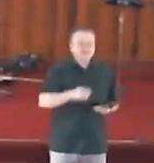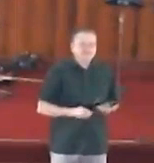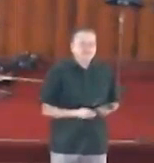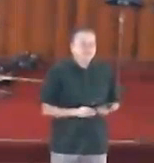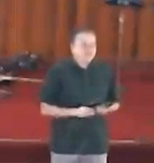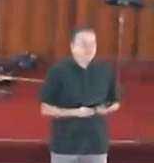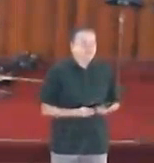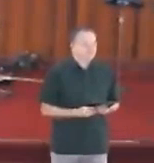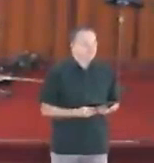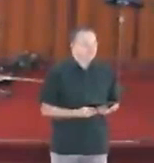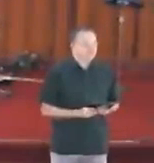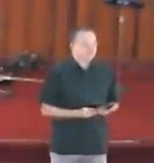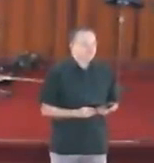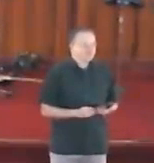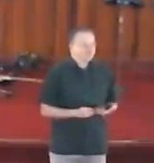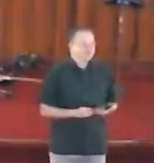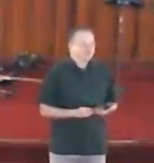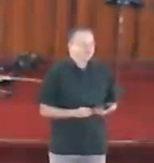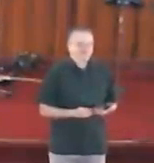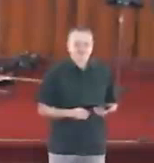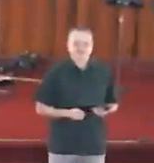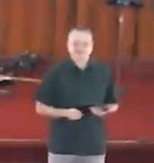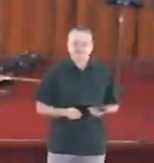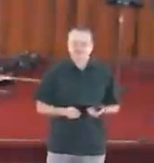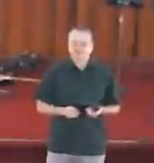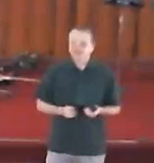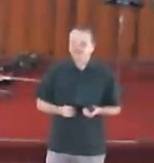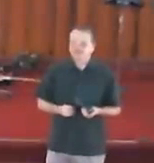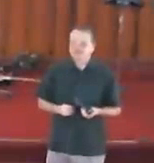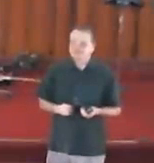También a ser rechazado. Fear of being rejected.